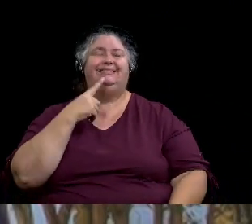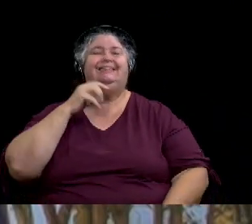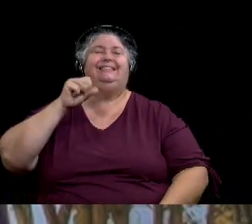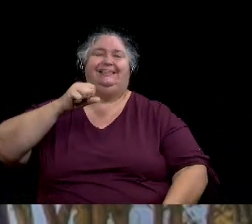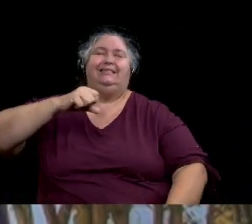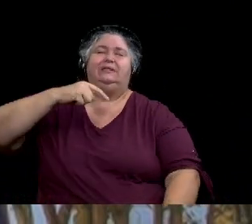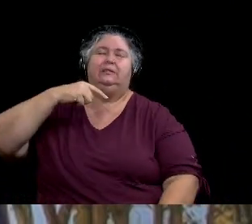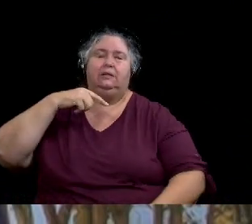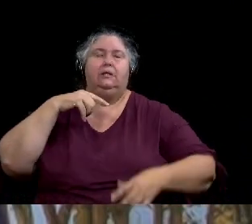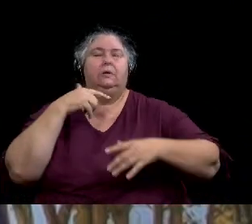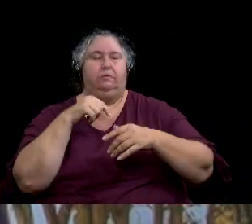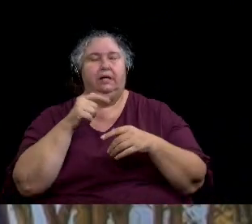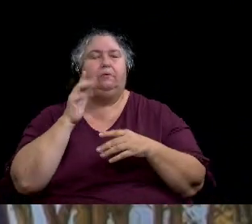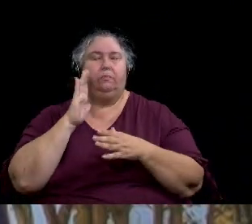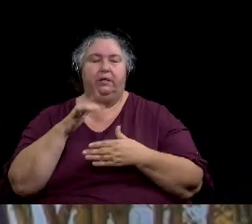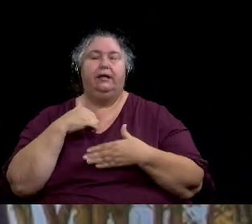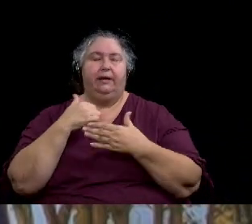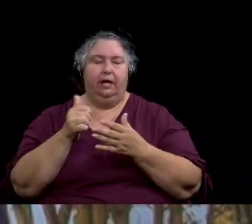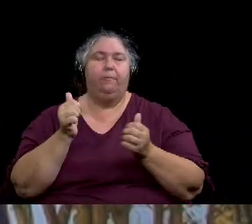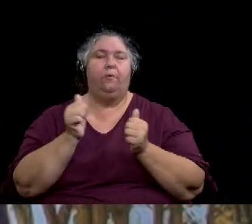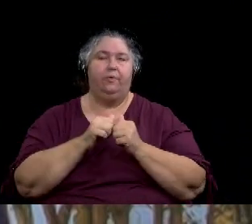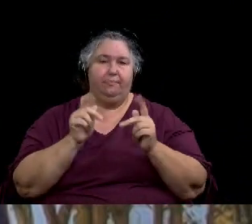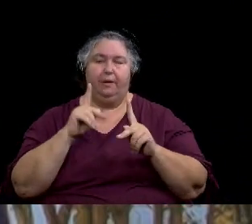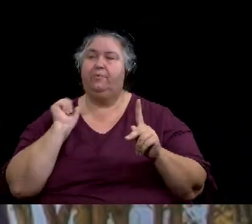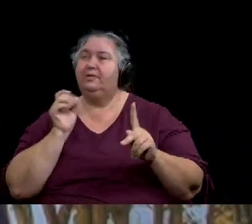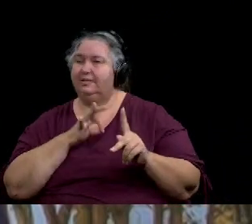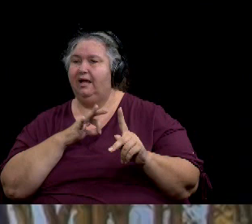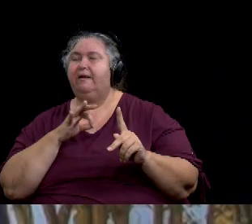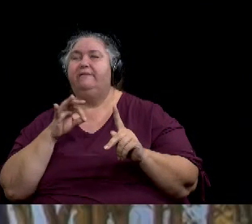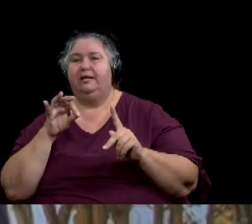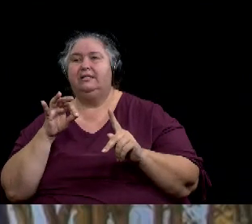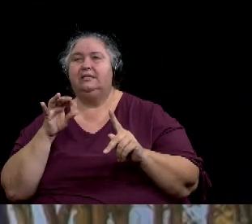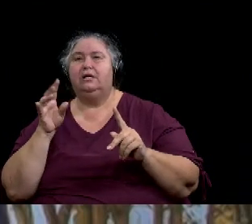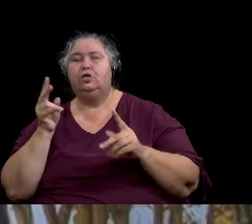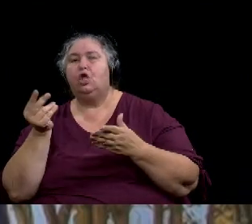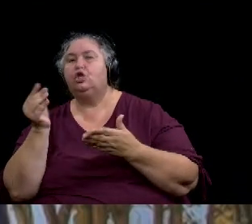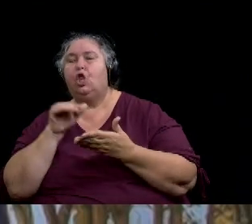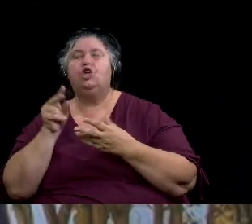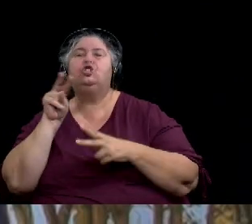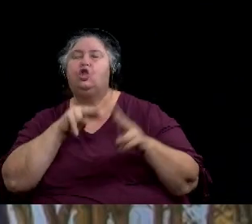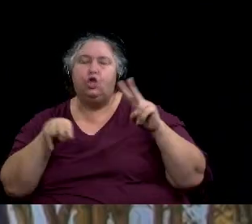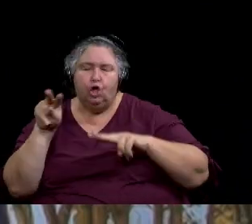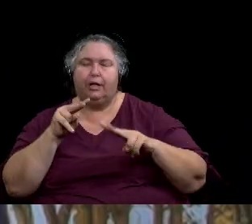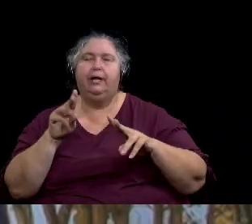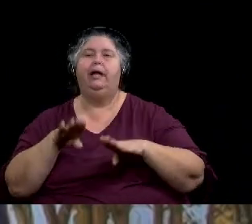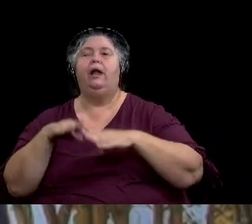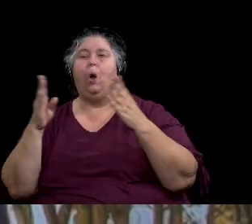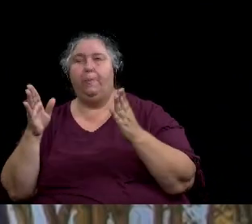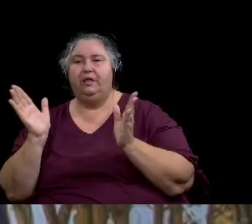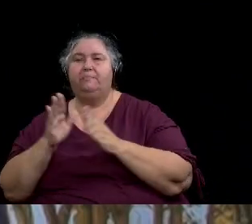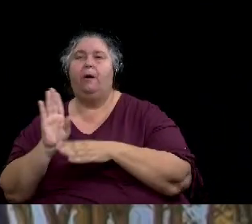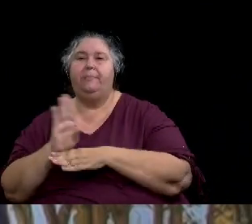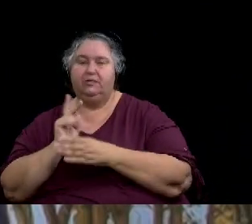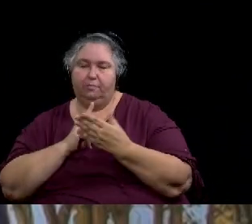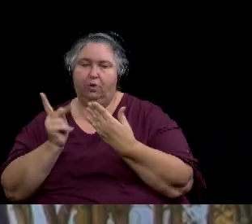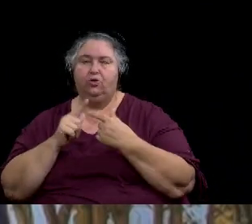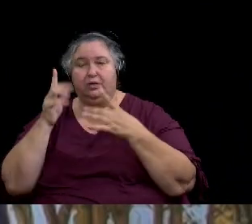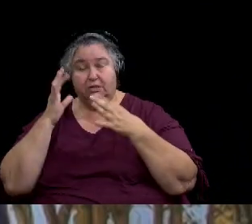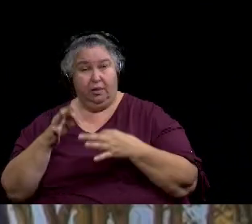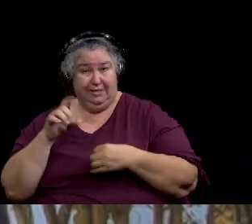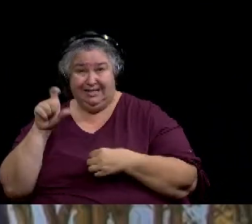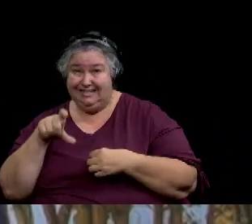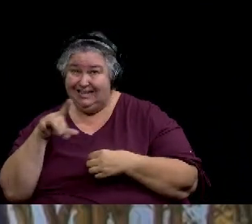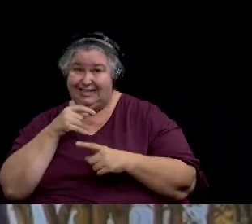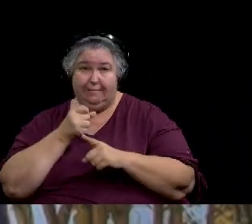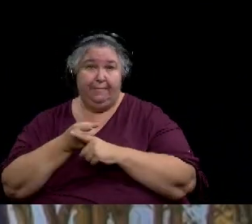support either or both of the programs. Staff is also reevaluating the reopening of the small business program to determine the need and